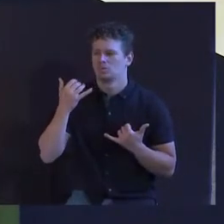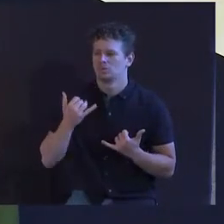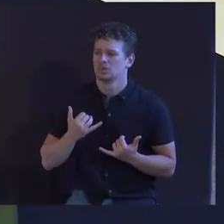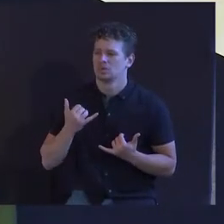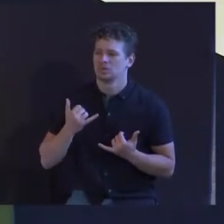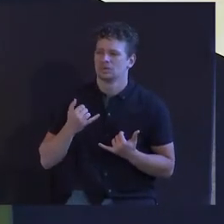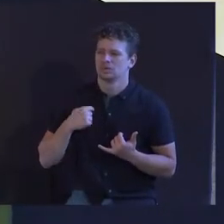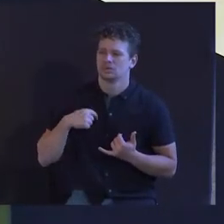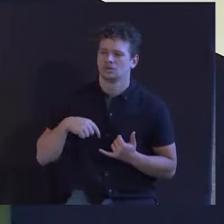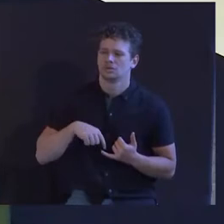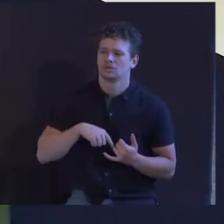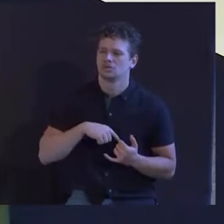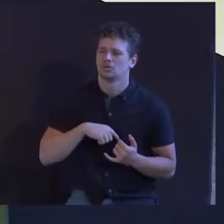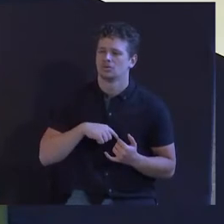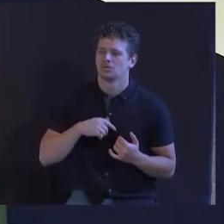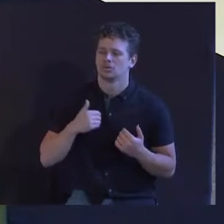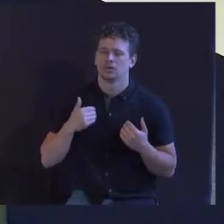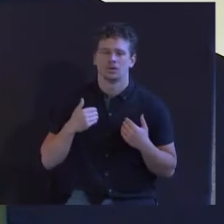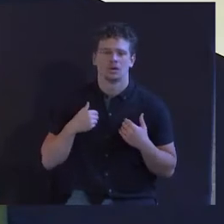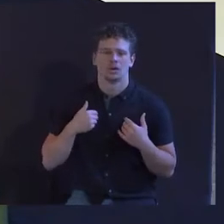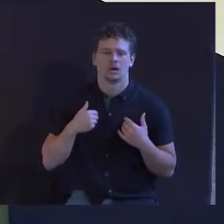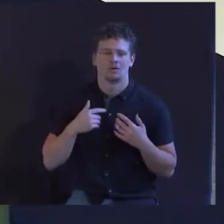we have